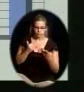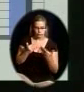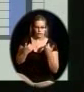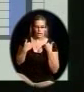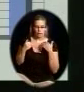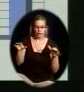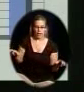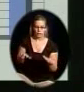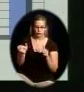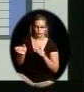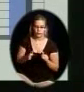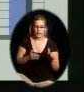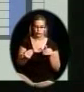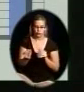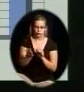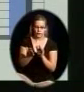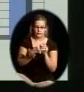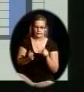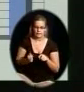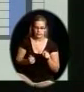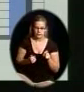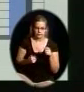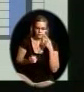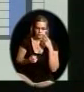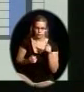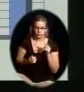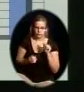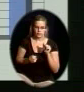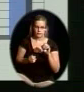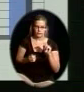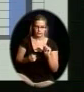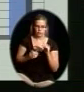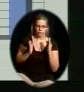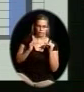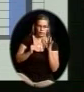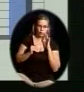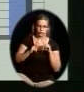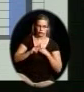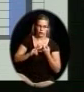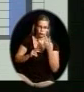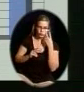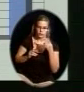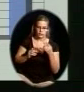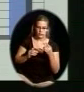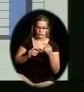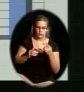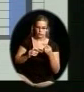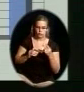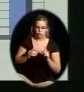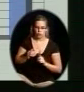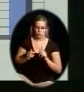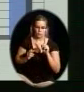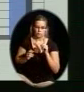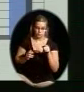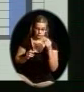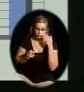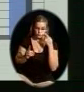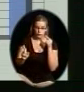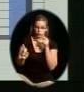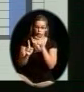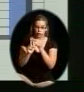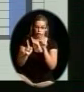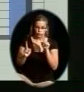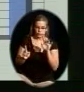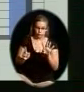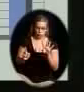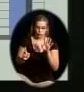have action plans that address those needs for our ACT, and hopefully we'll start to see those go up. You know, our target is a 24, and